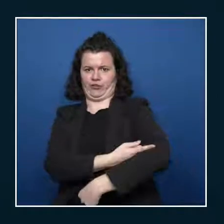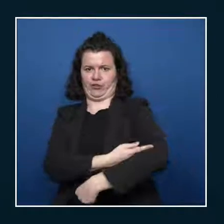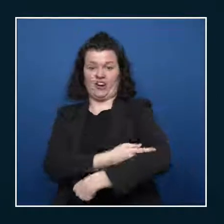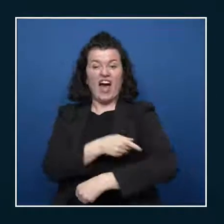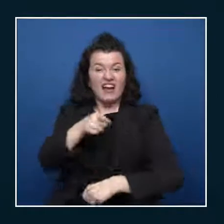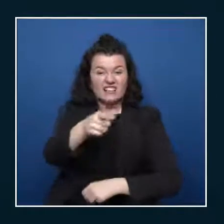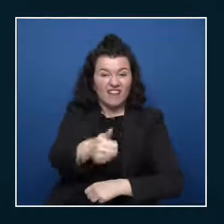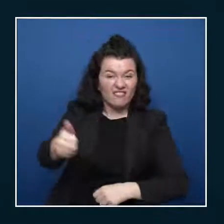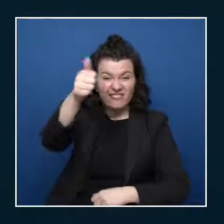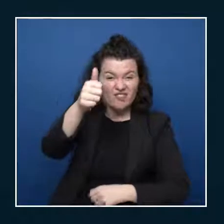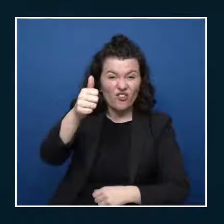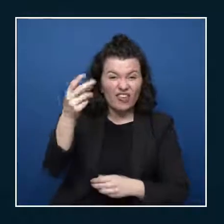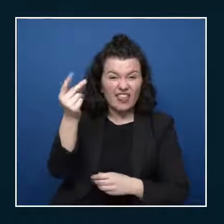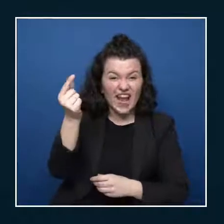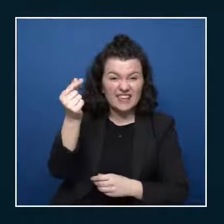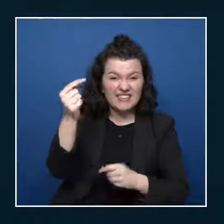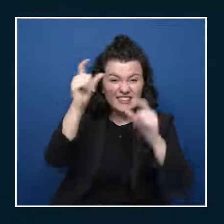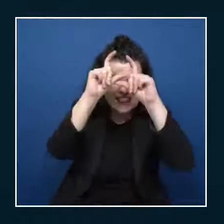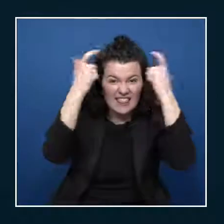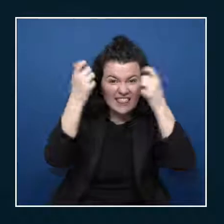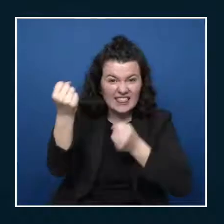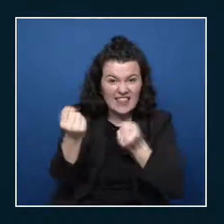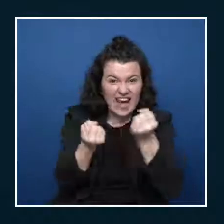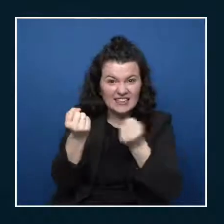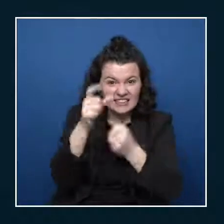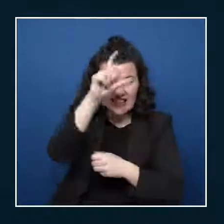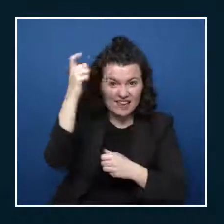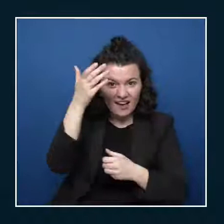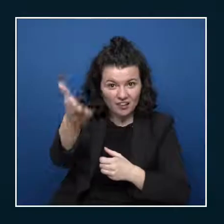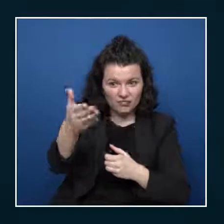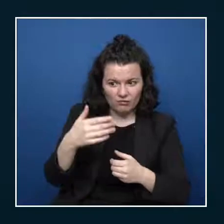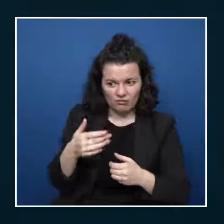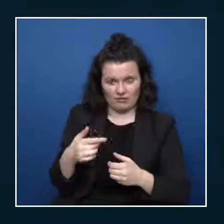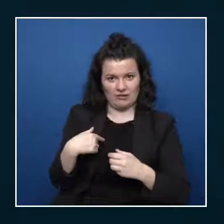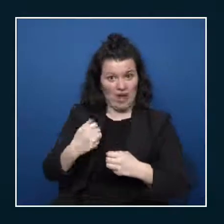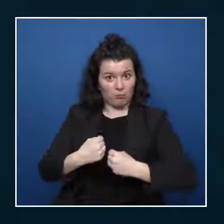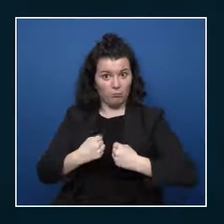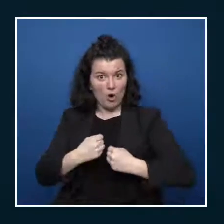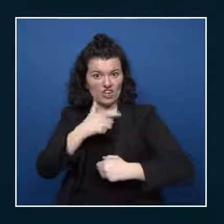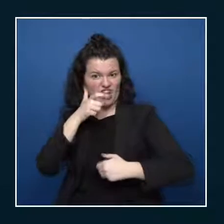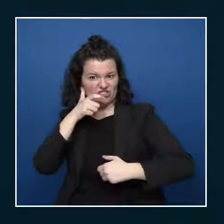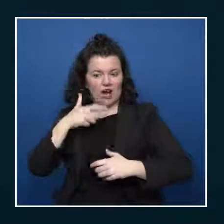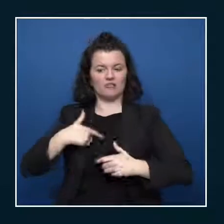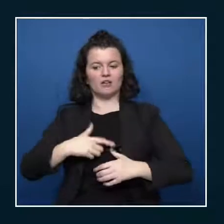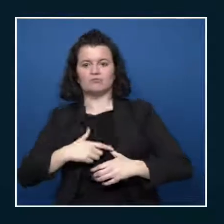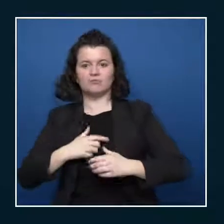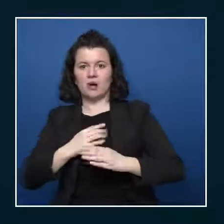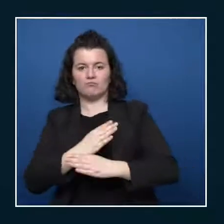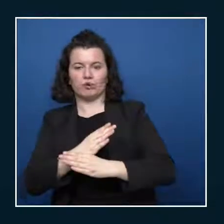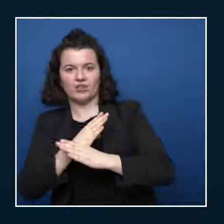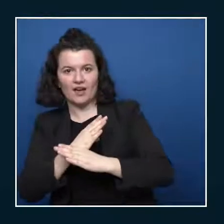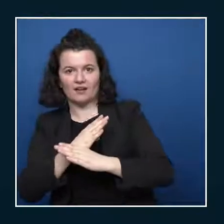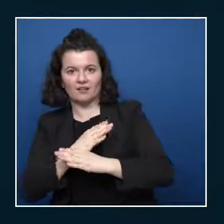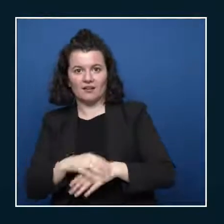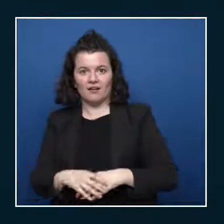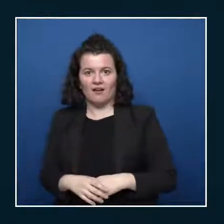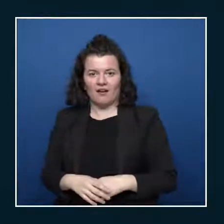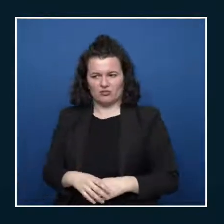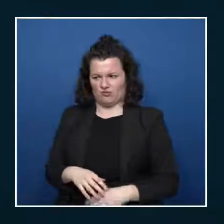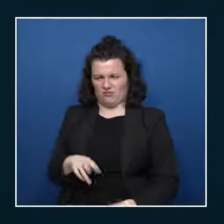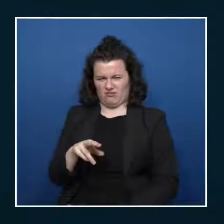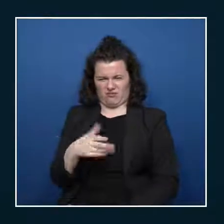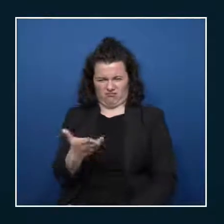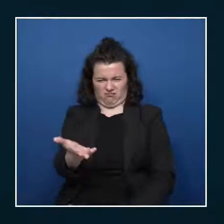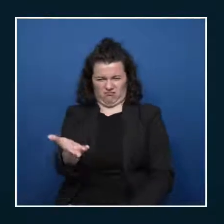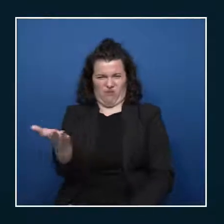well, if someone were to take them or hurt them, you could hurt a lot of shareholders' value that are holding